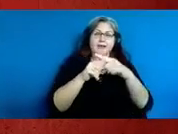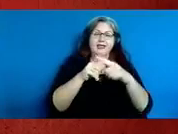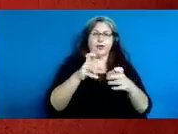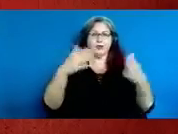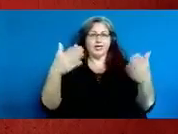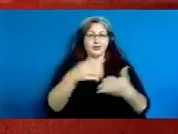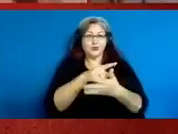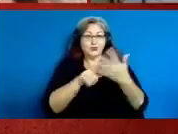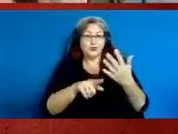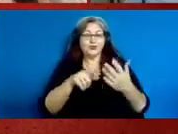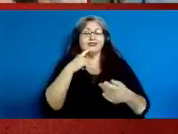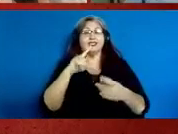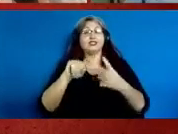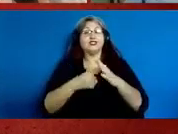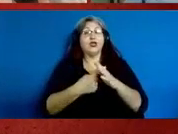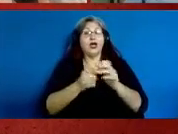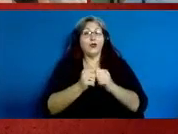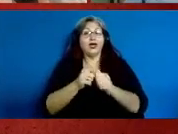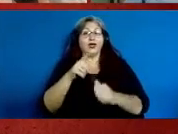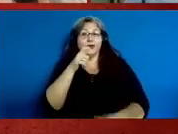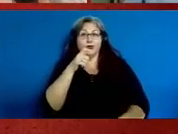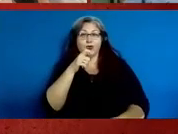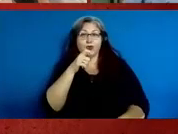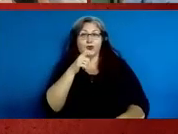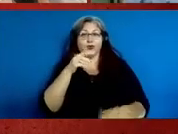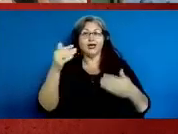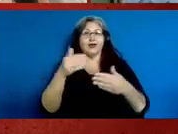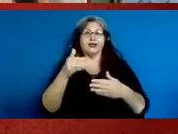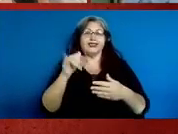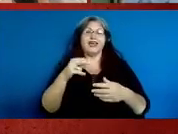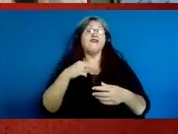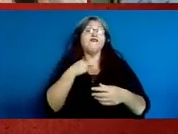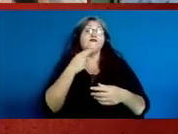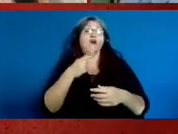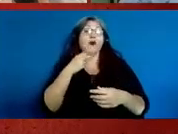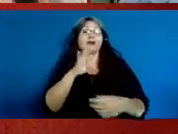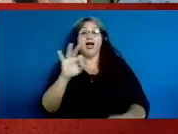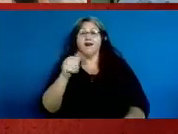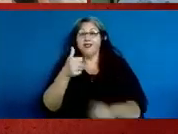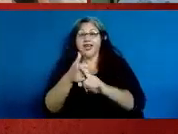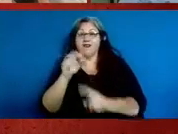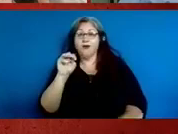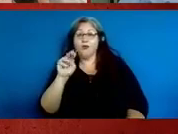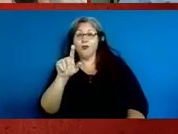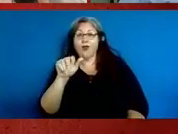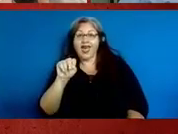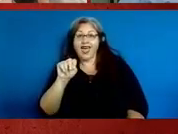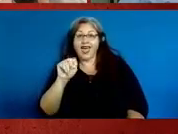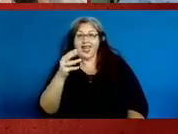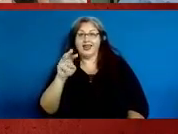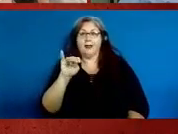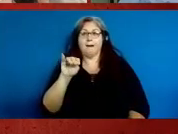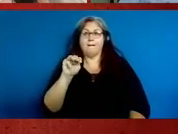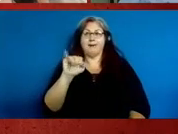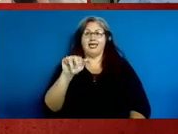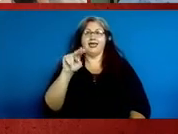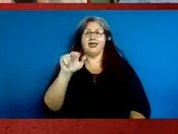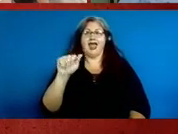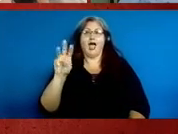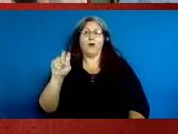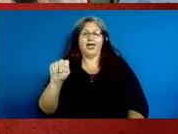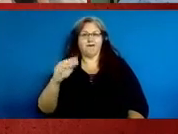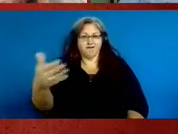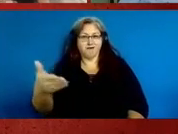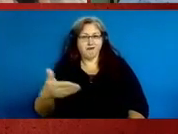get started. First off, I want to introduce the voice of Mulan, Ming-Na Wen.